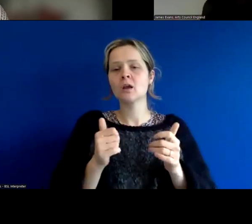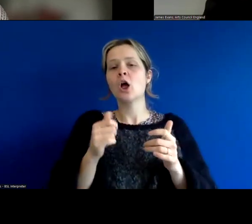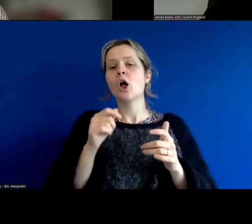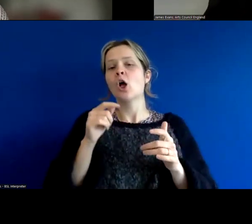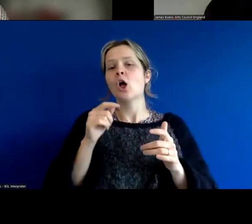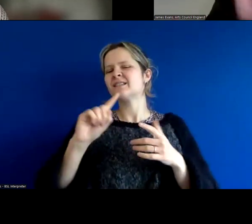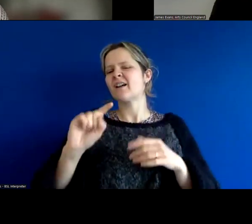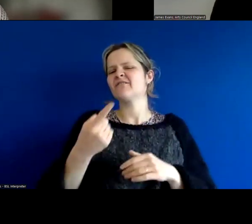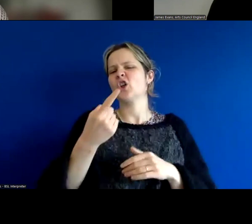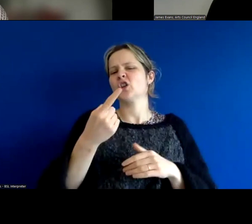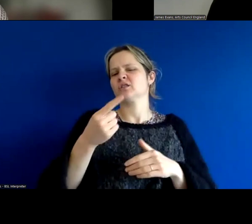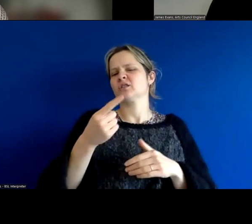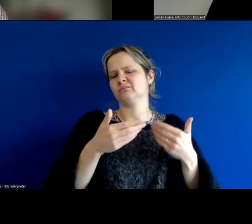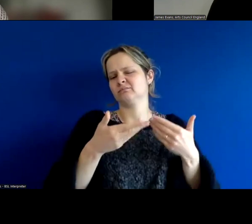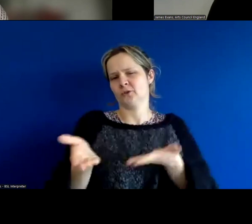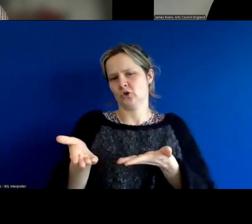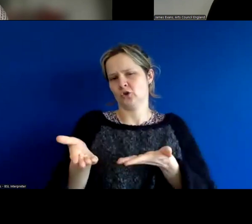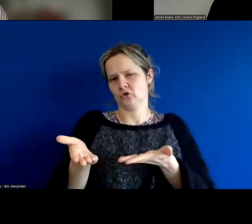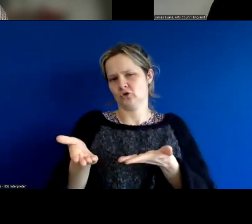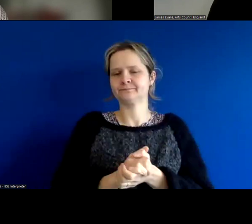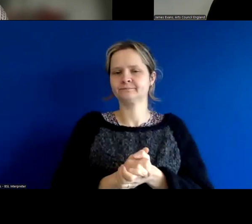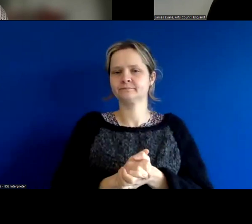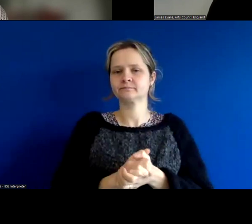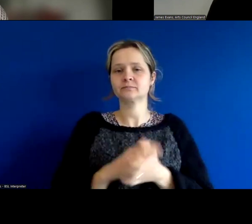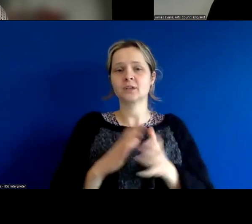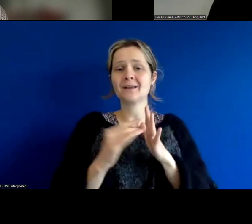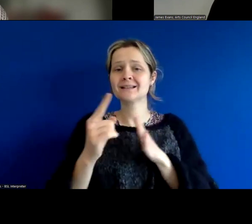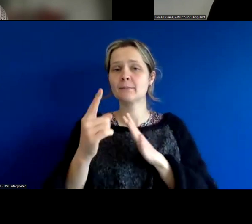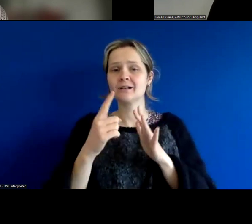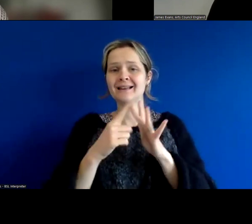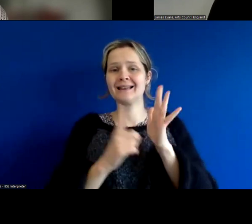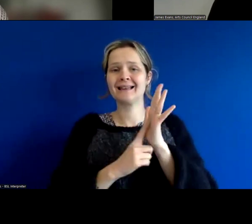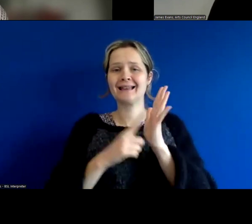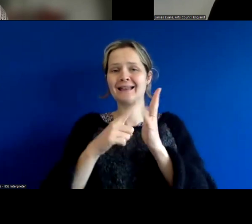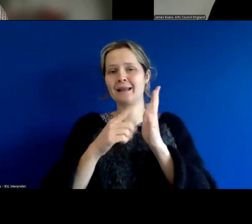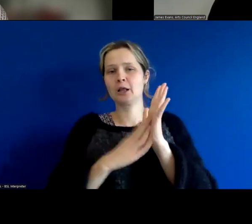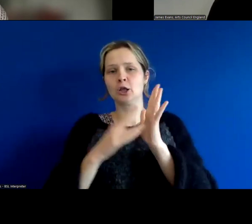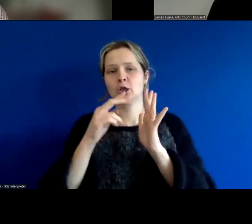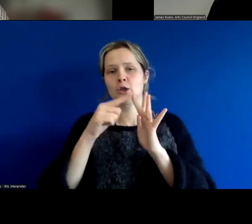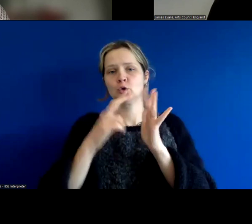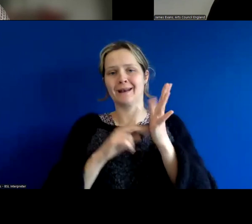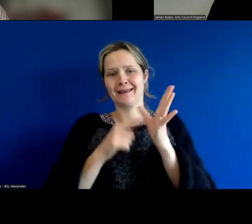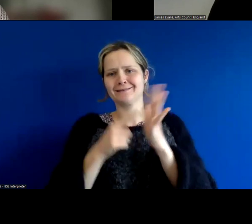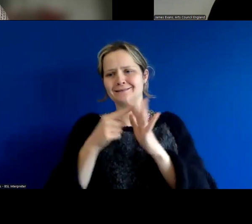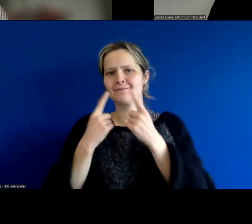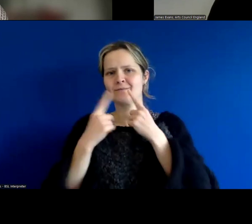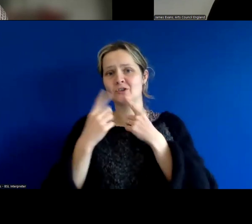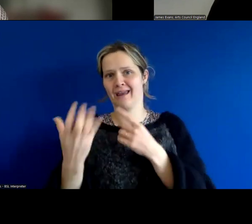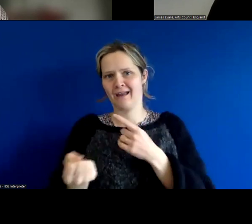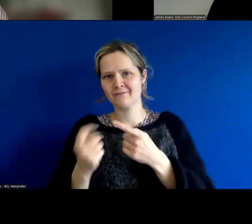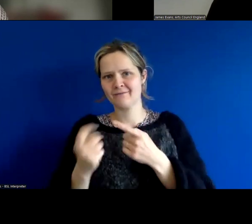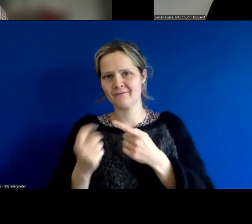version. So I say if you've got some data such as Illuminate that you'd really want in the tool, then send us a